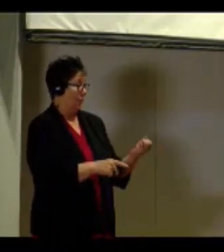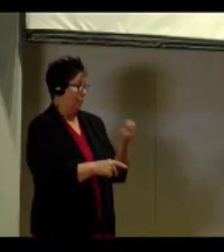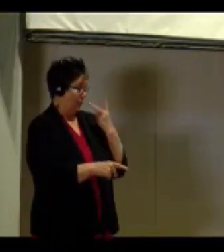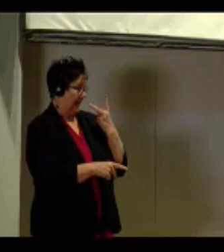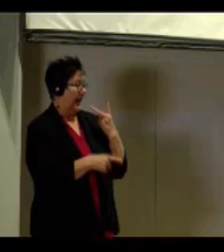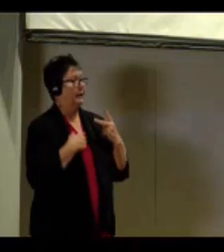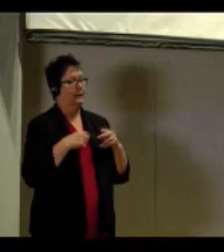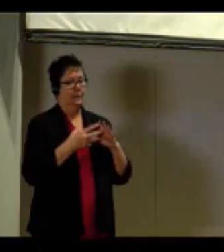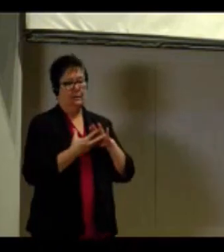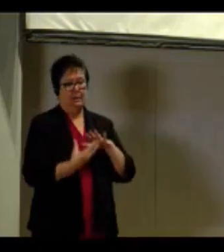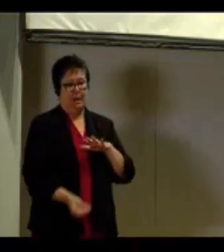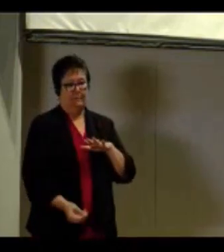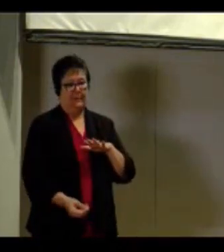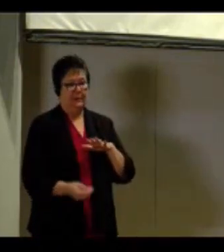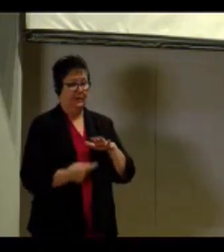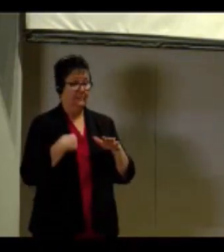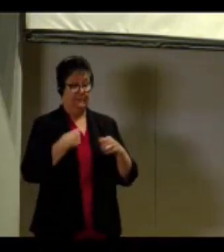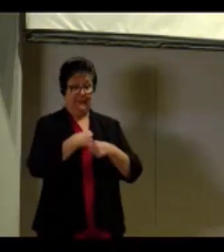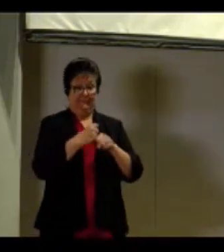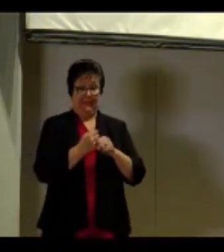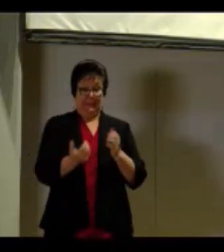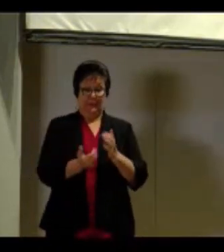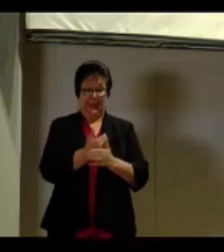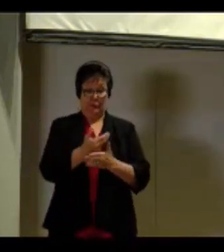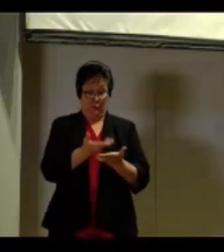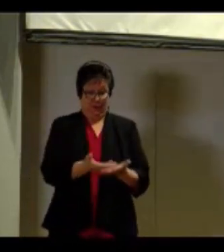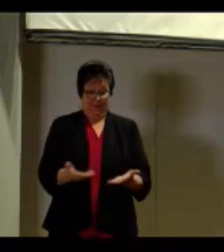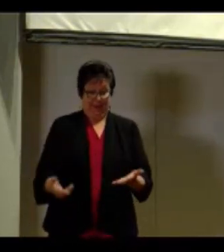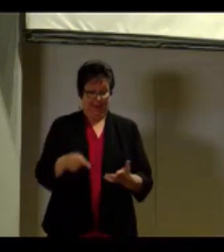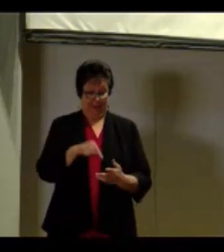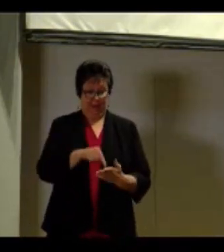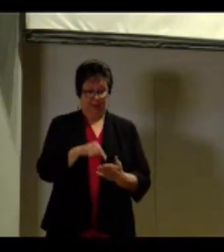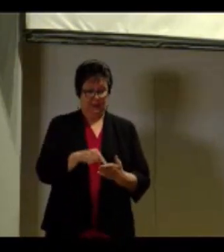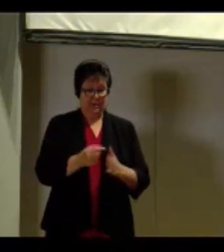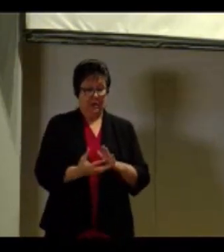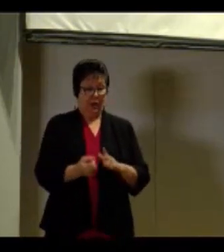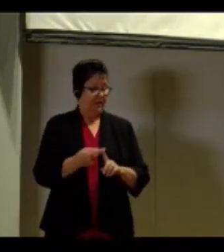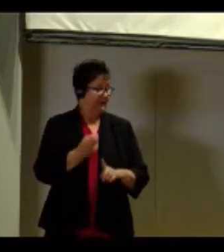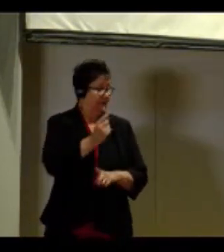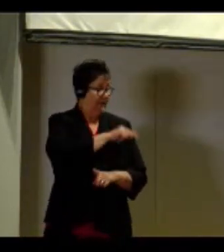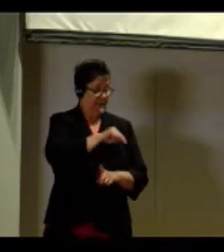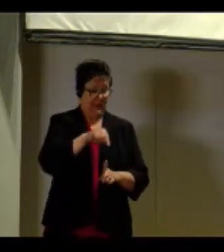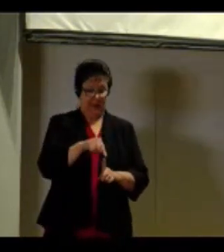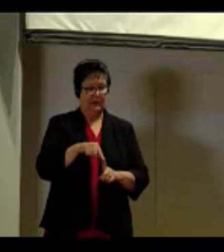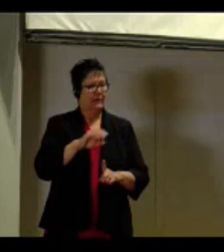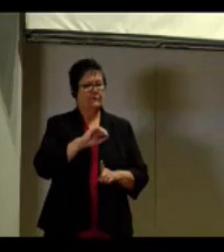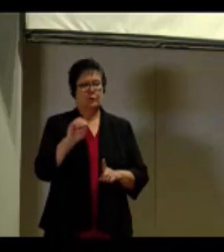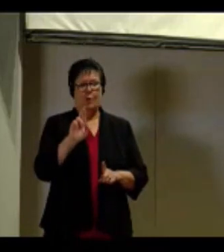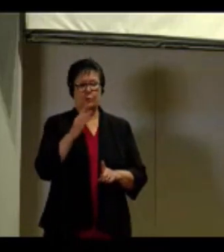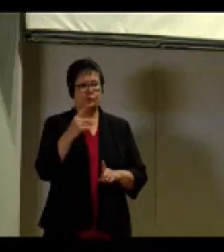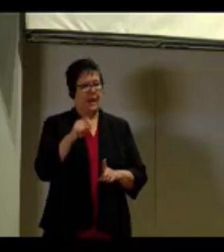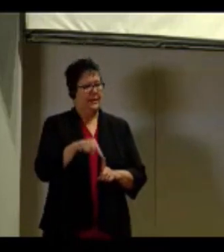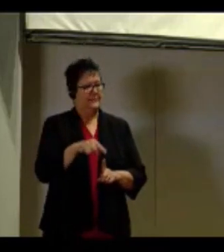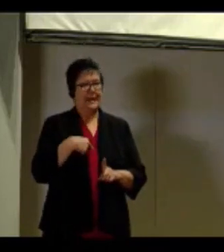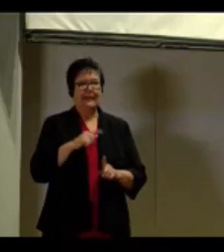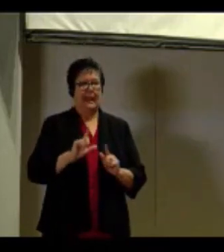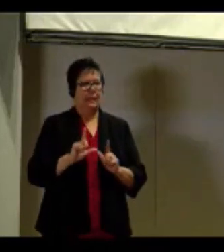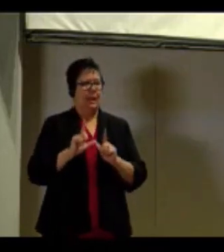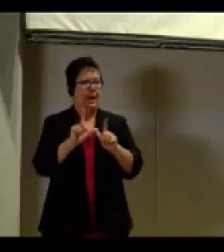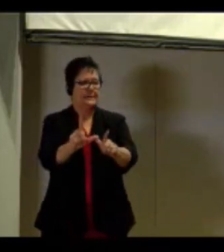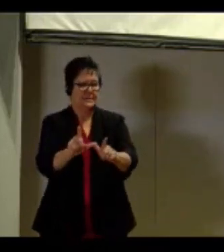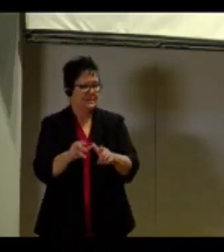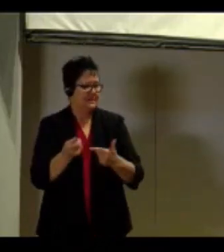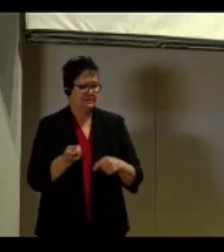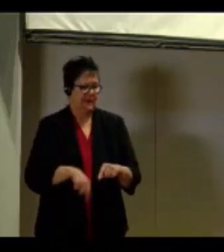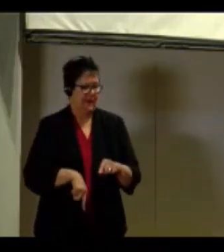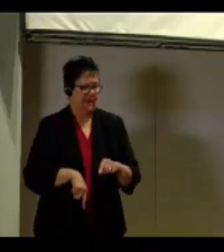of creator of the new digital work, don't have a right to it, and therefore can't license it out in any meaningful